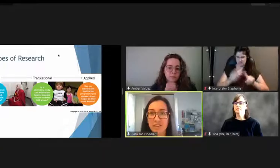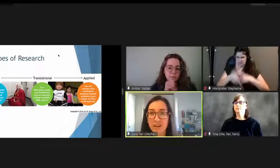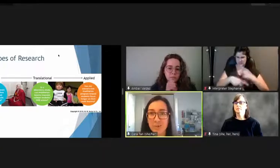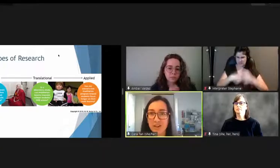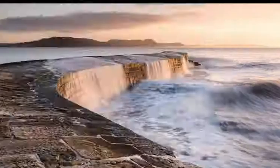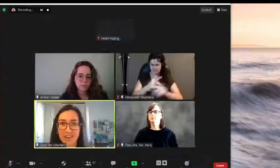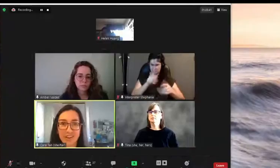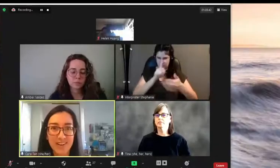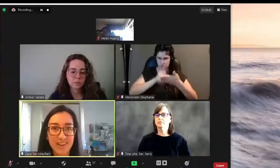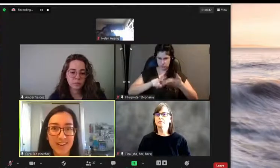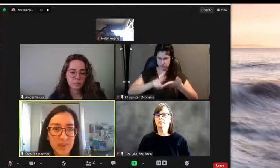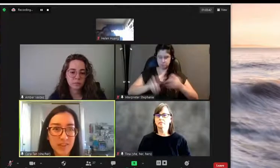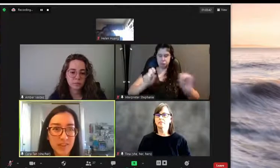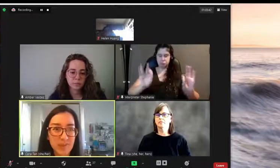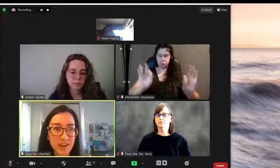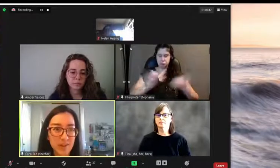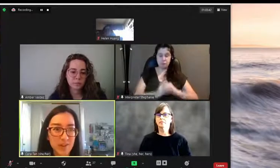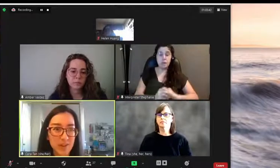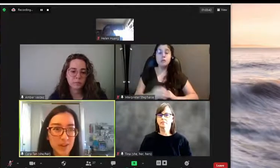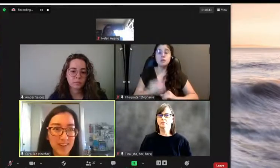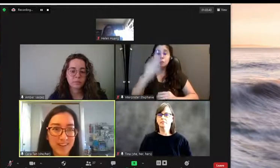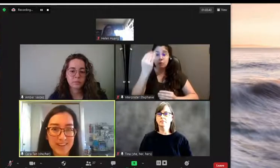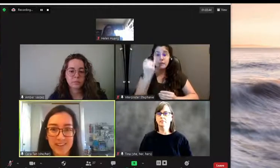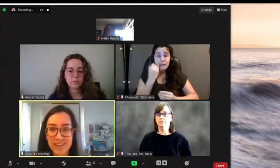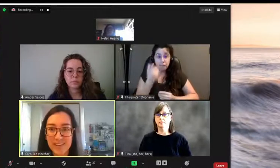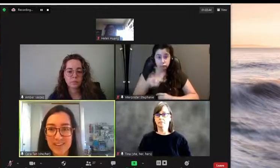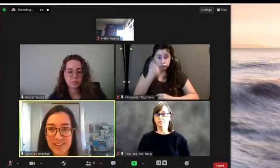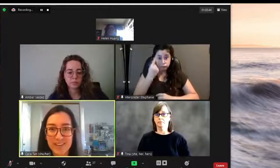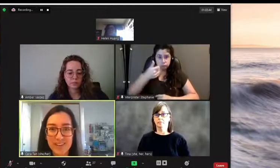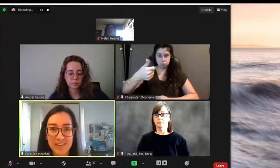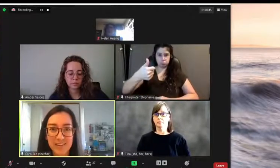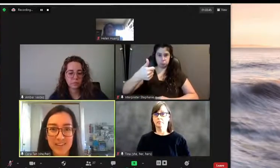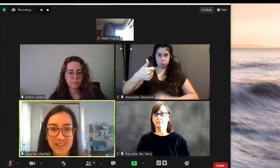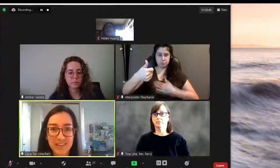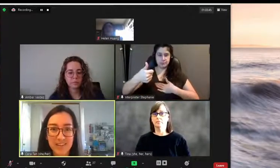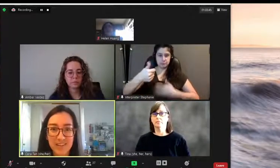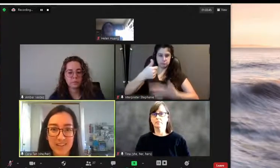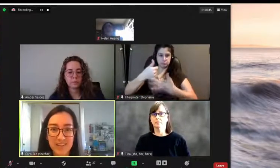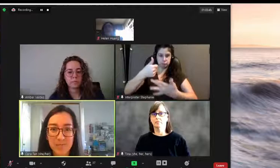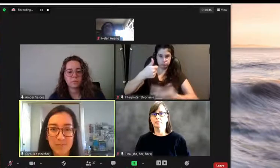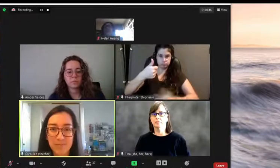I'm going to stop share here. Give me a thumbs up if you get it.